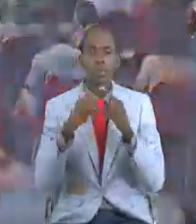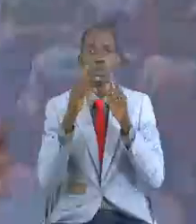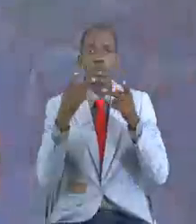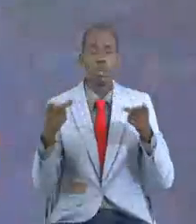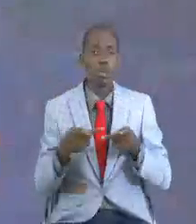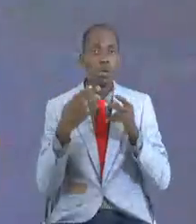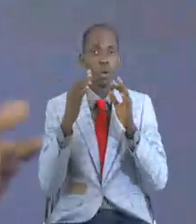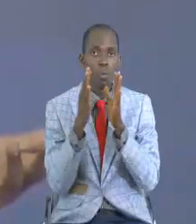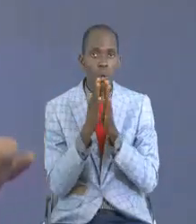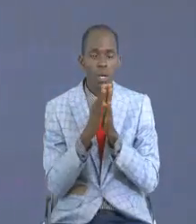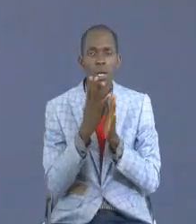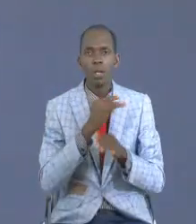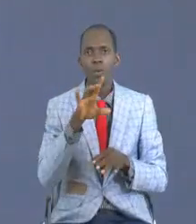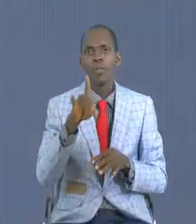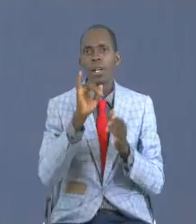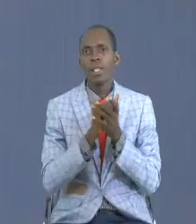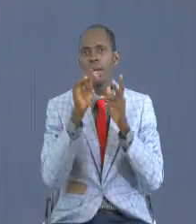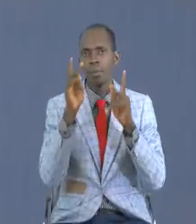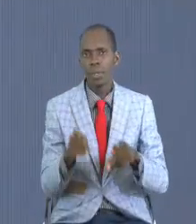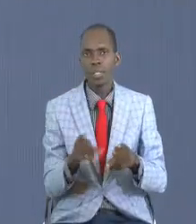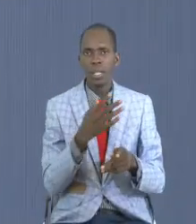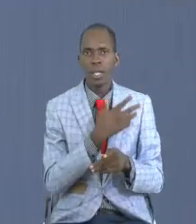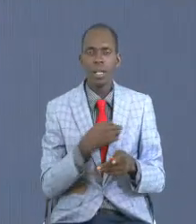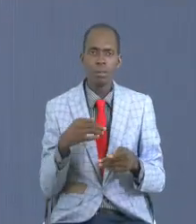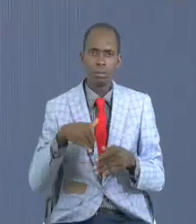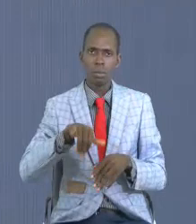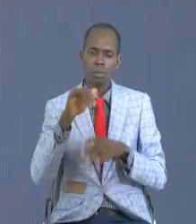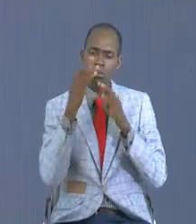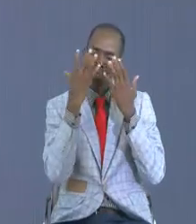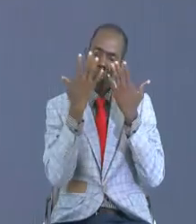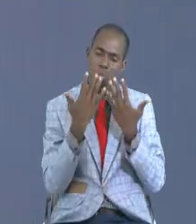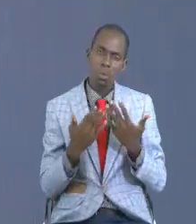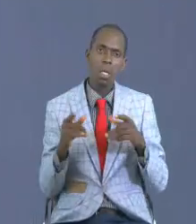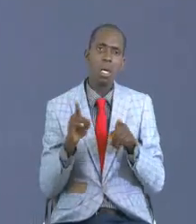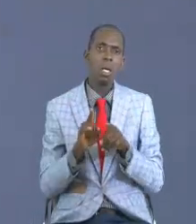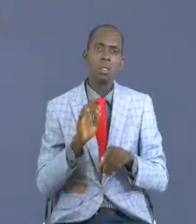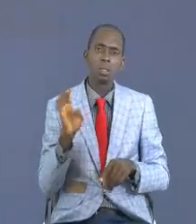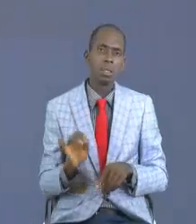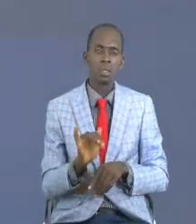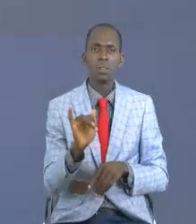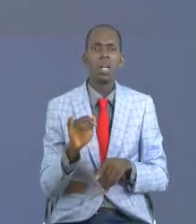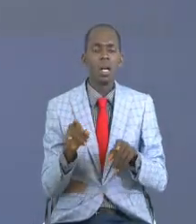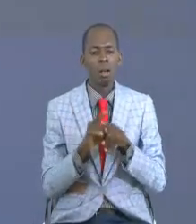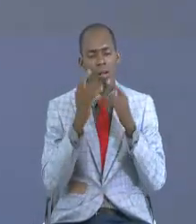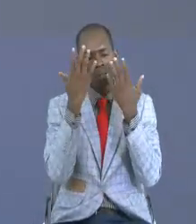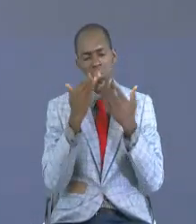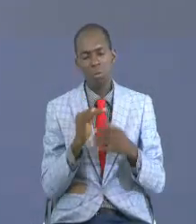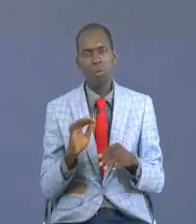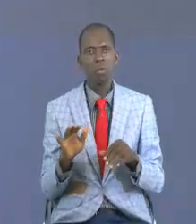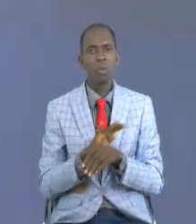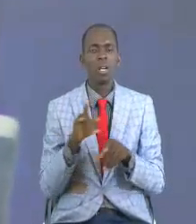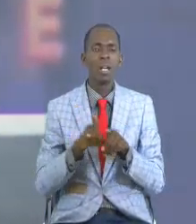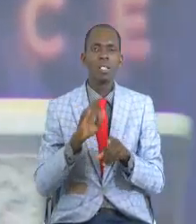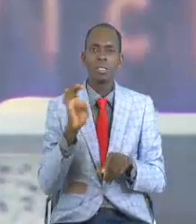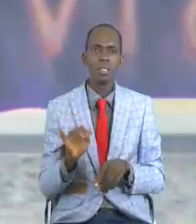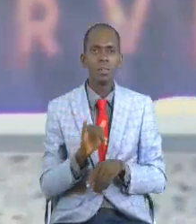then you find him still as sad as he ever was. As sorrowful as he ever was. You say,